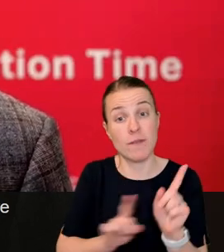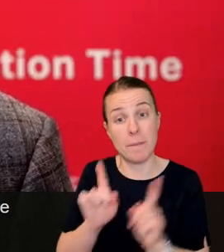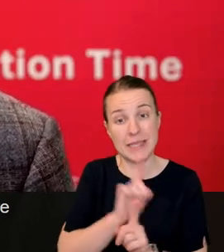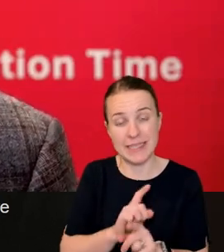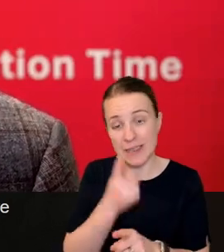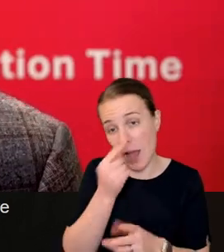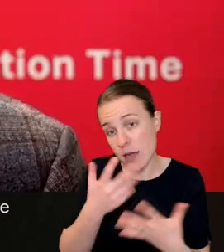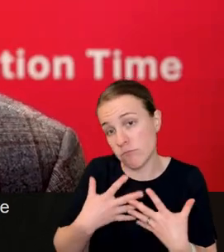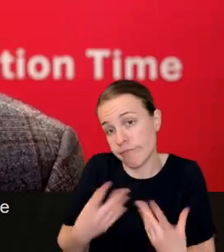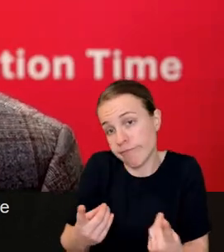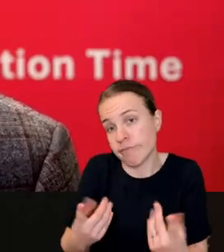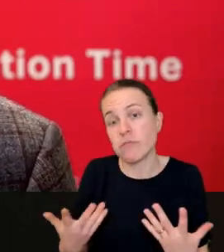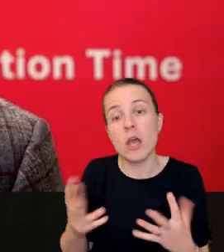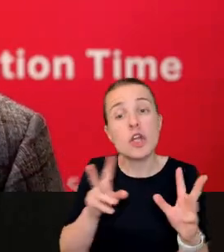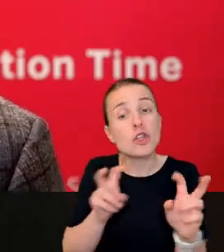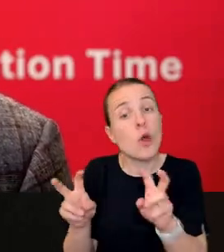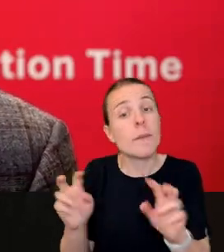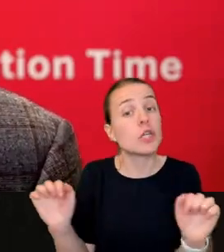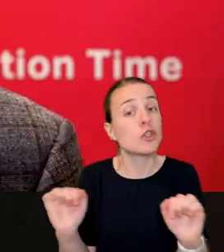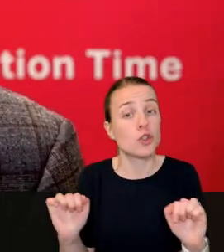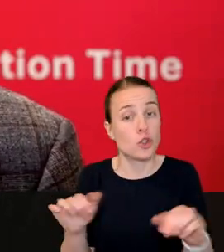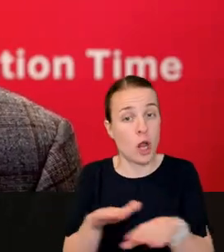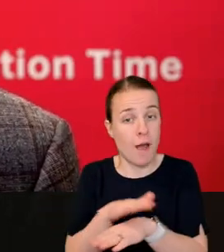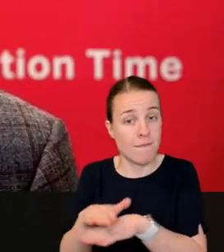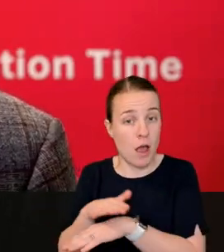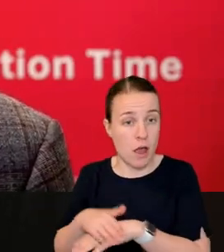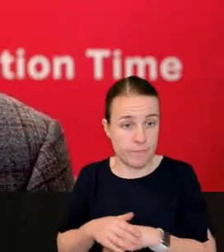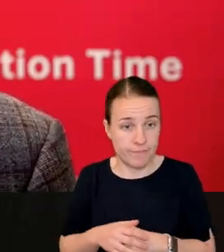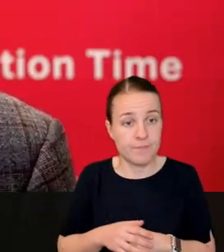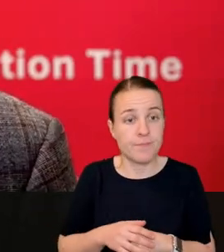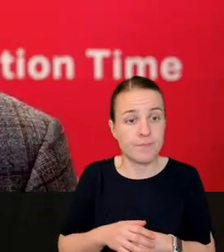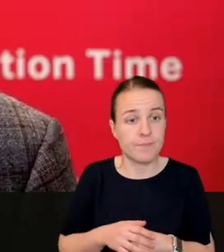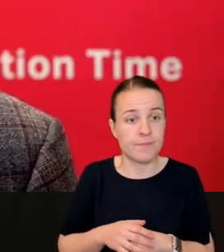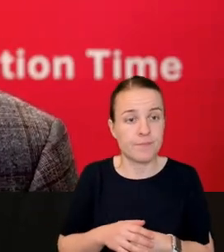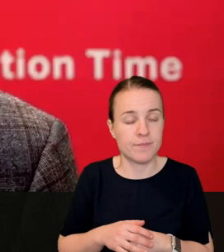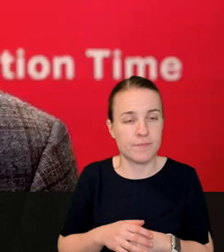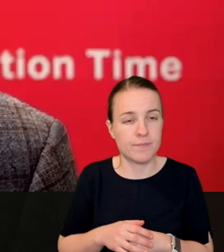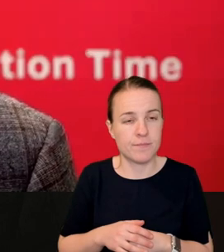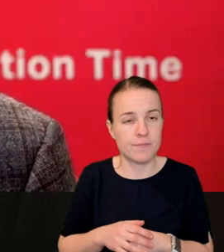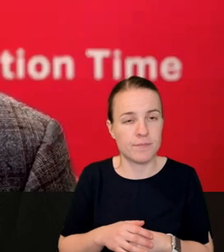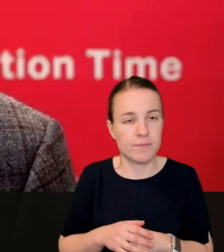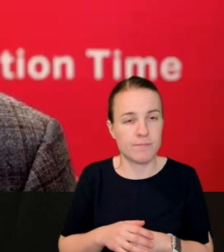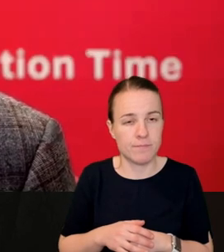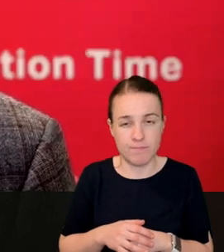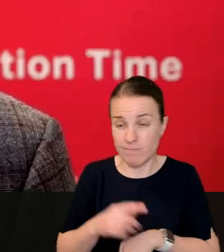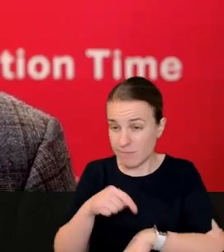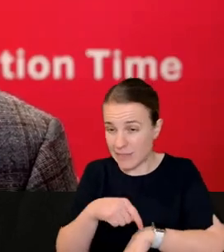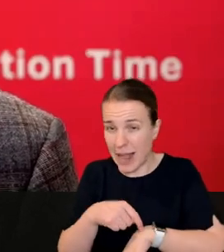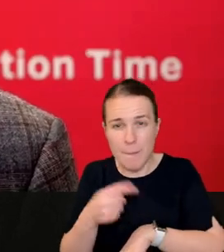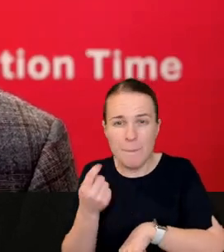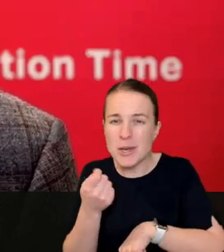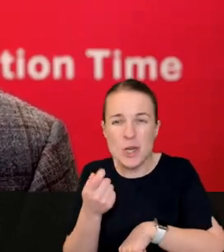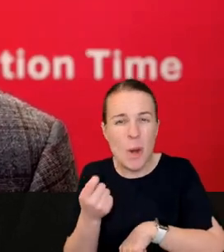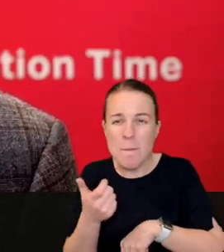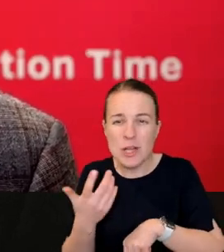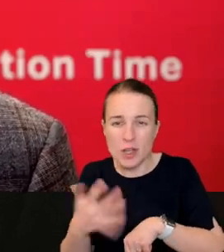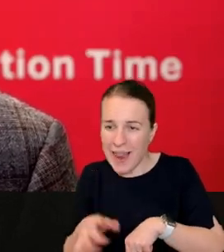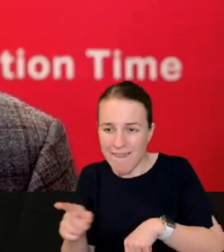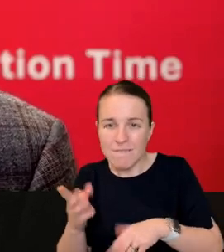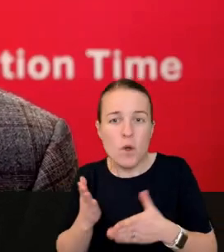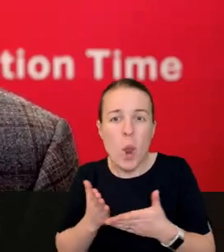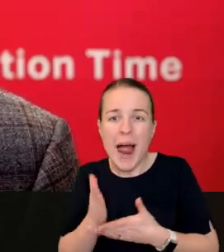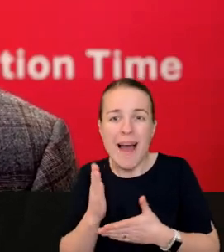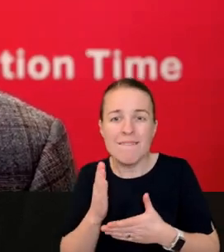on topics we haven't covered so far. We don't have much time left to register your light questions